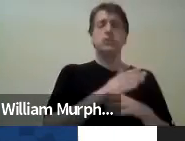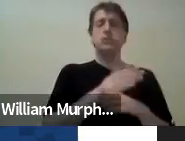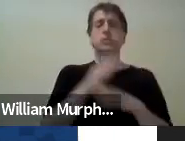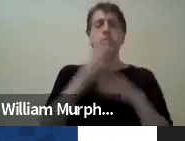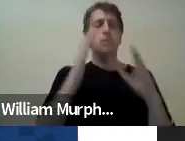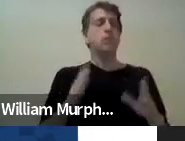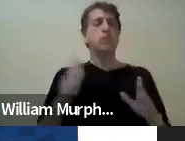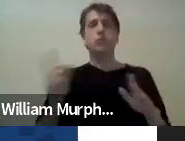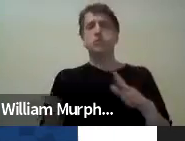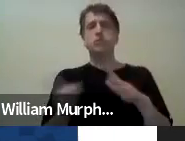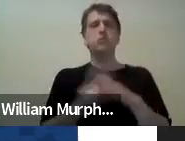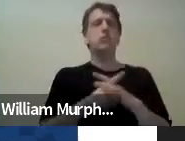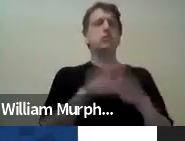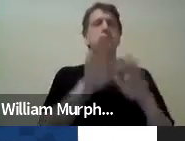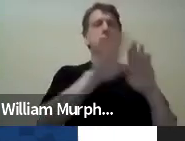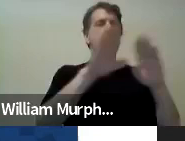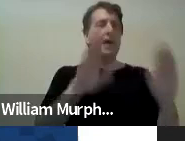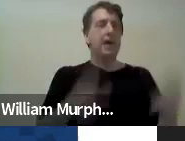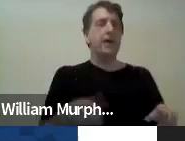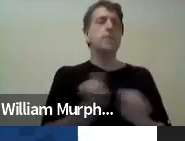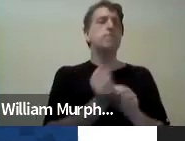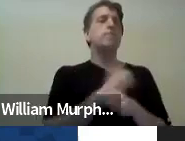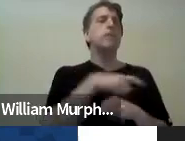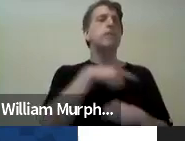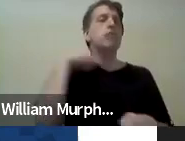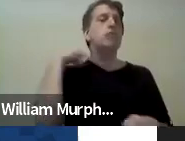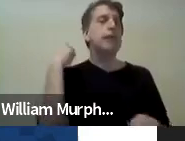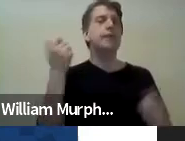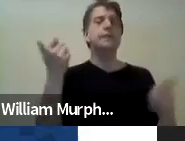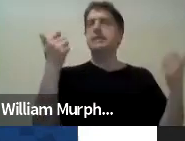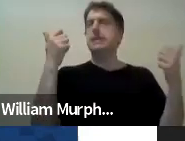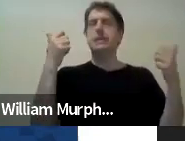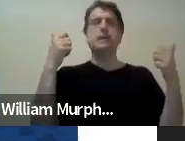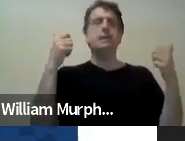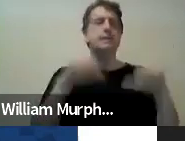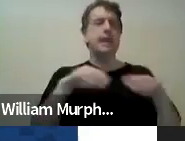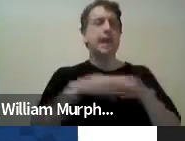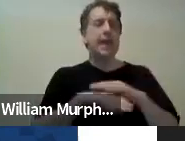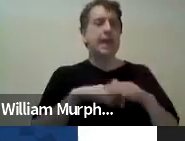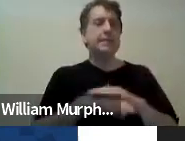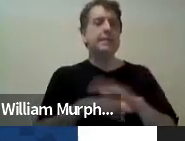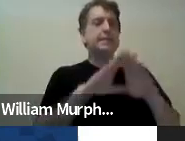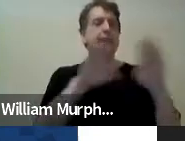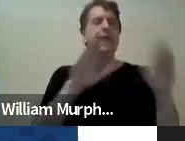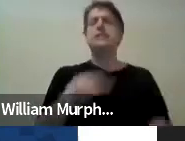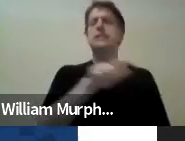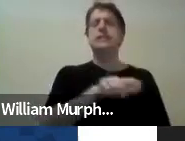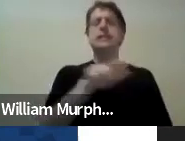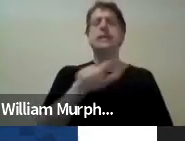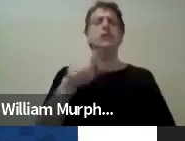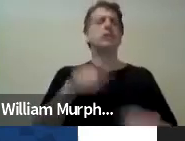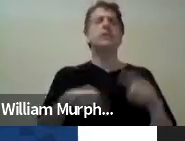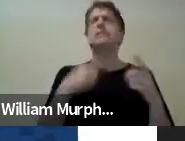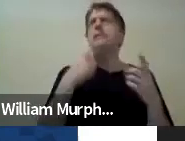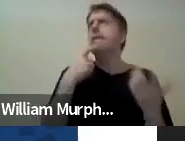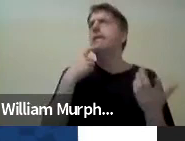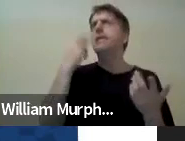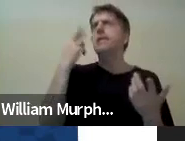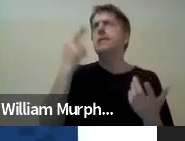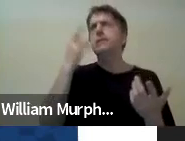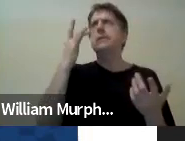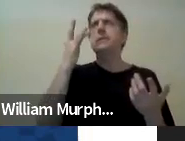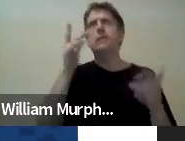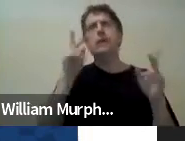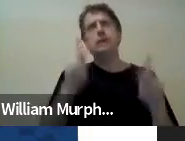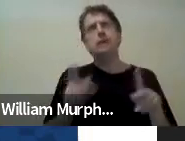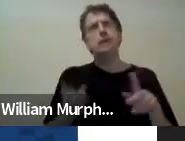who has threatened them, and they deny them access to the house, a landlord can't say, well, the reason that person was here and creating a threat to